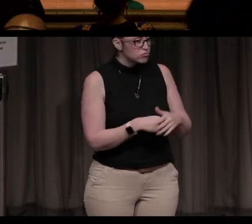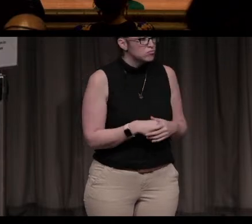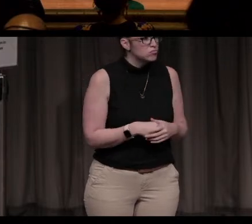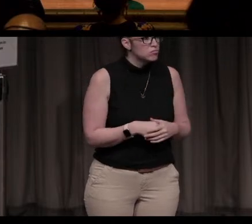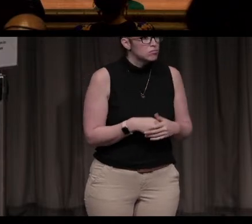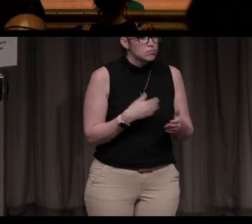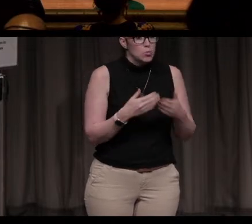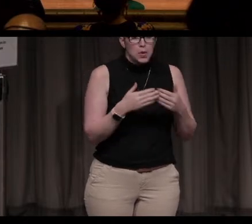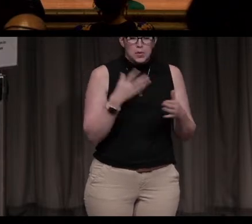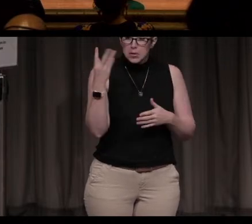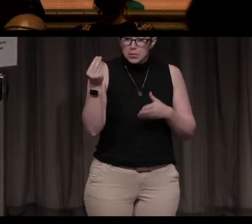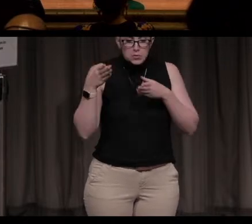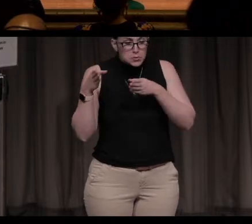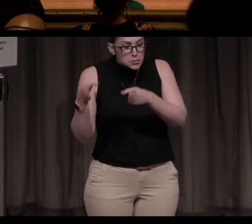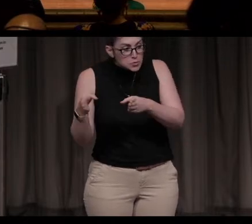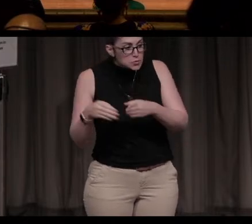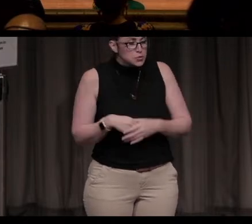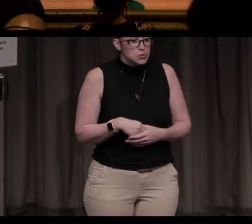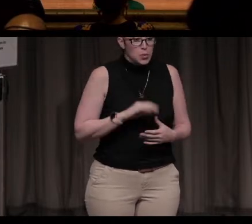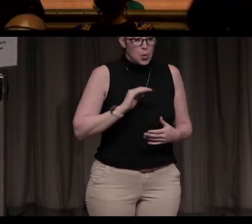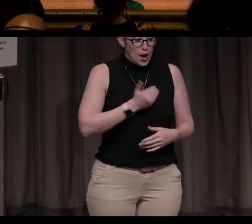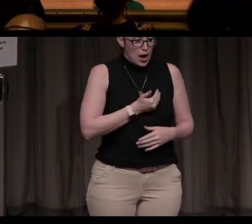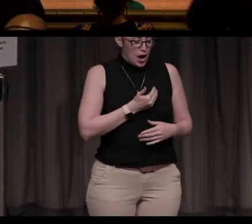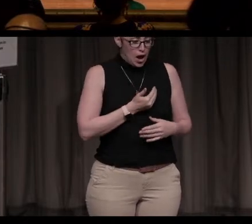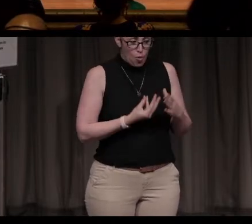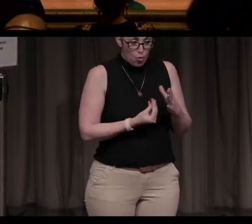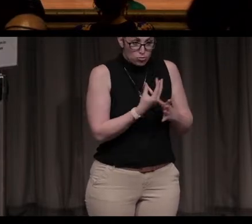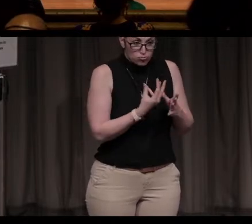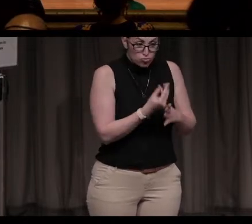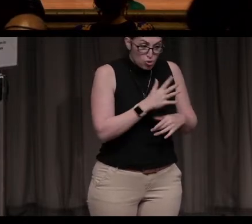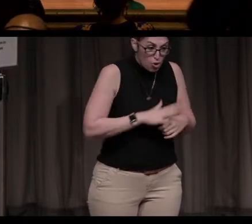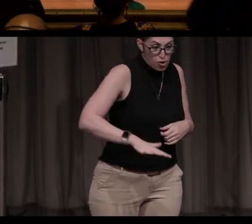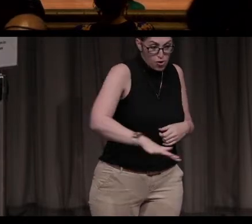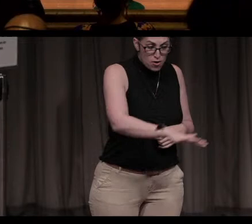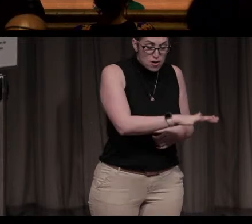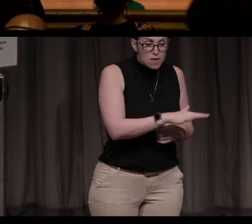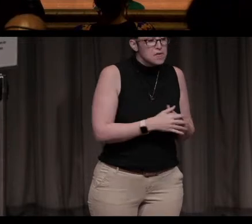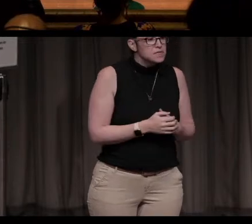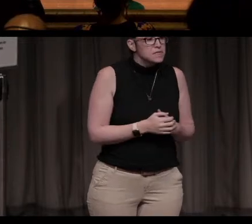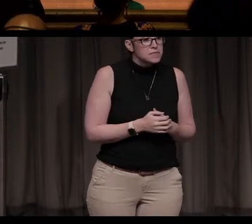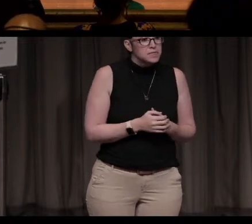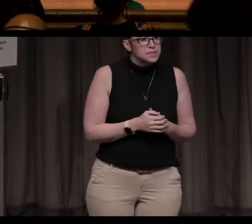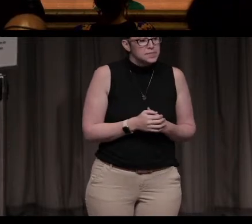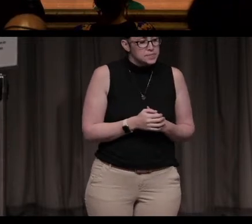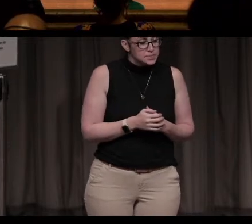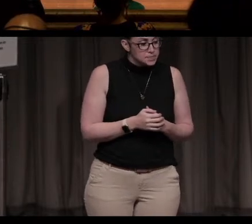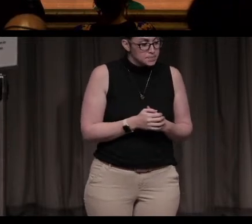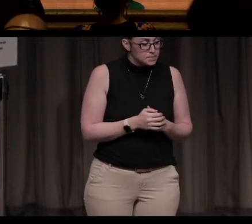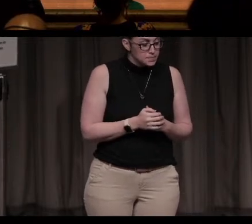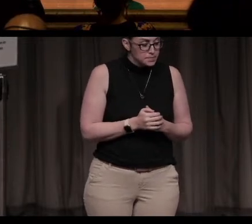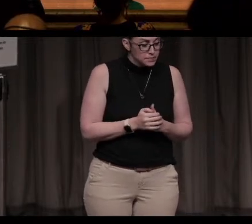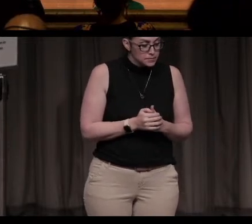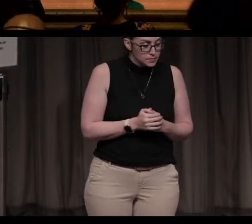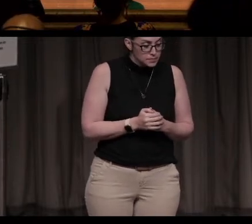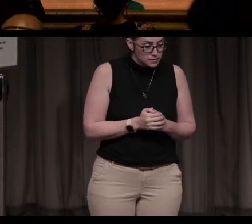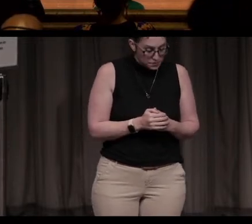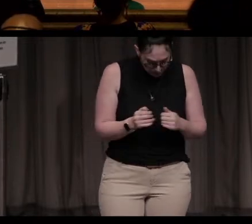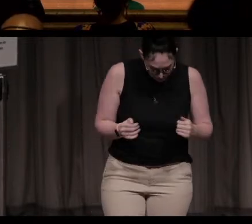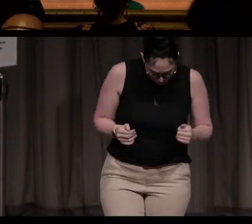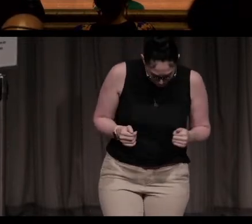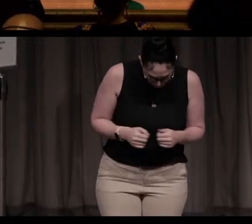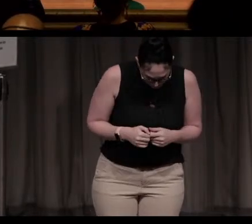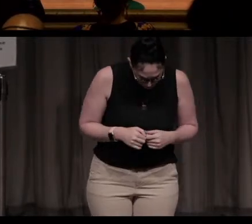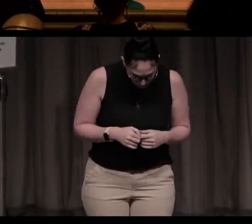out in the street, or whether it's out in our gardens, I think it's about how we can, for example, one of the ways that we can do this is